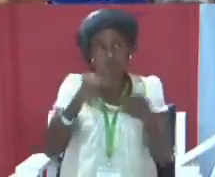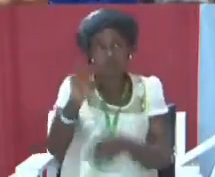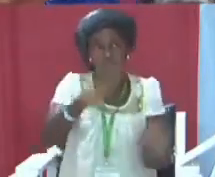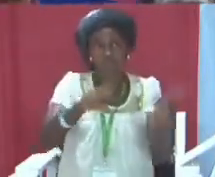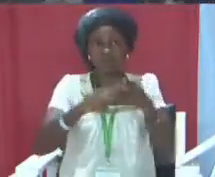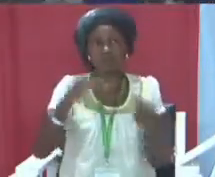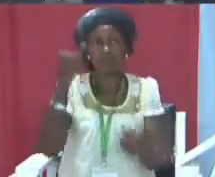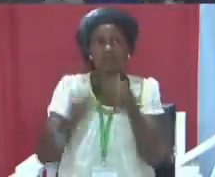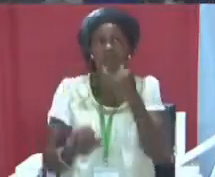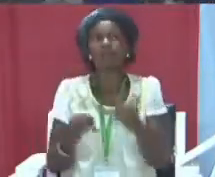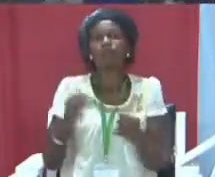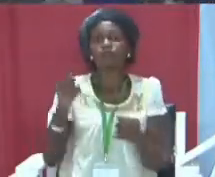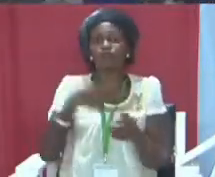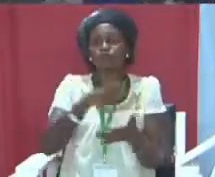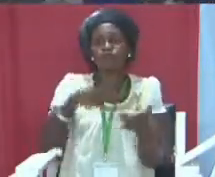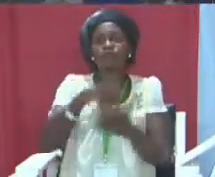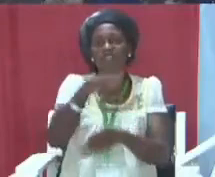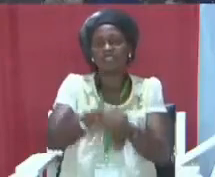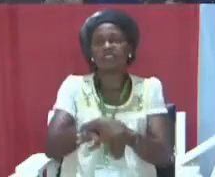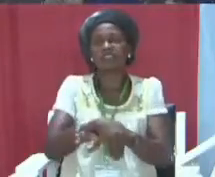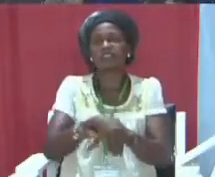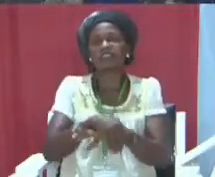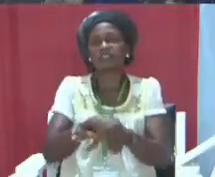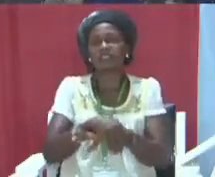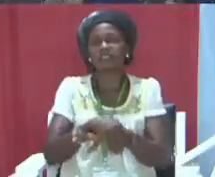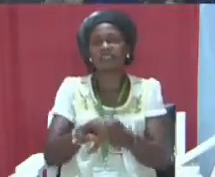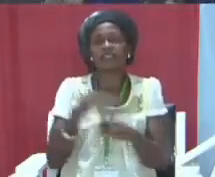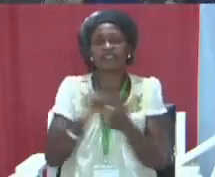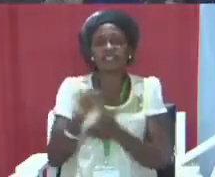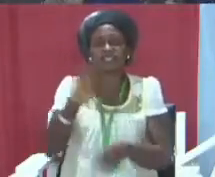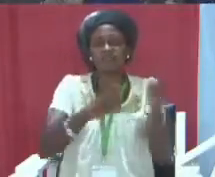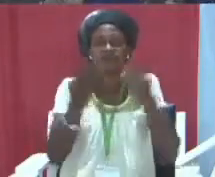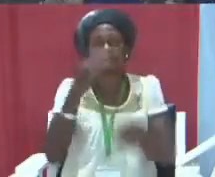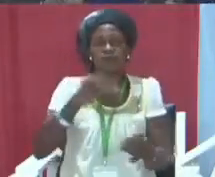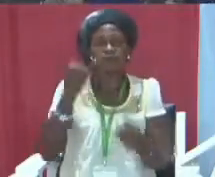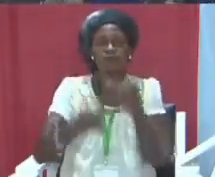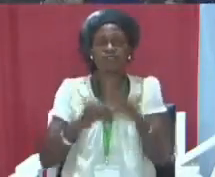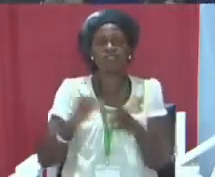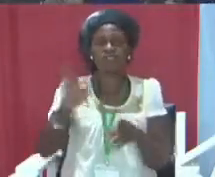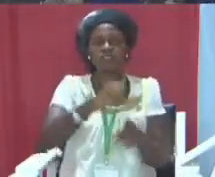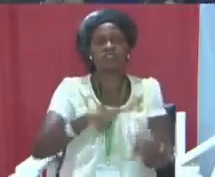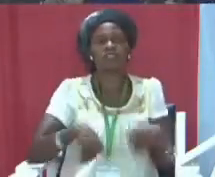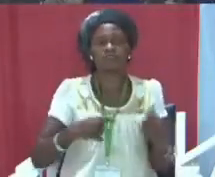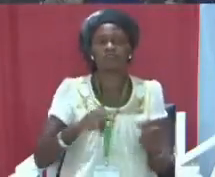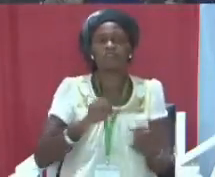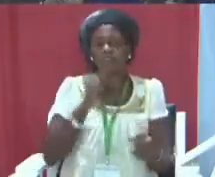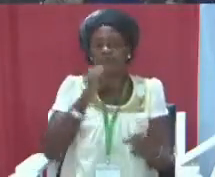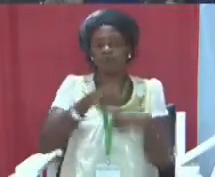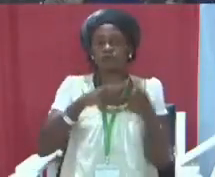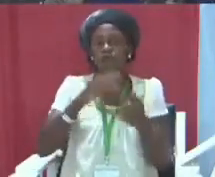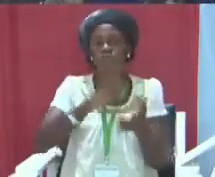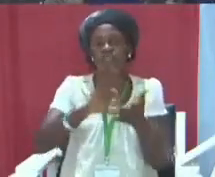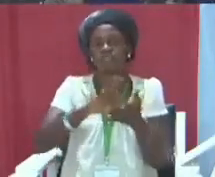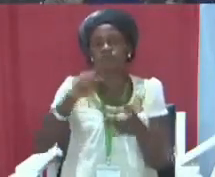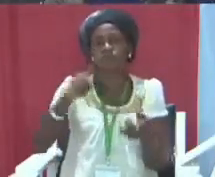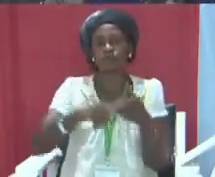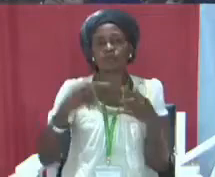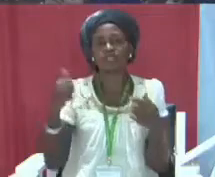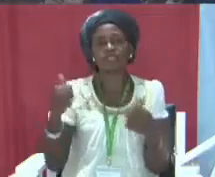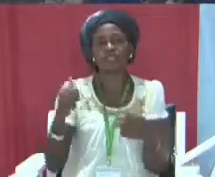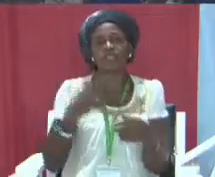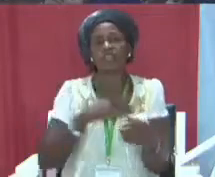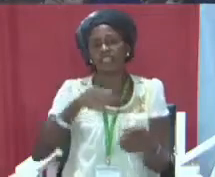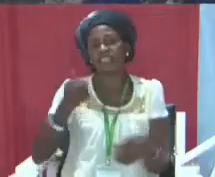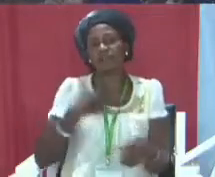over. So tonight, that the siege may be over in your life, I'm going to count 1 to 10.